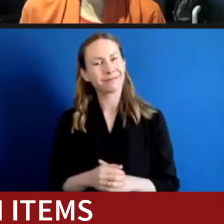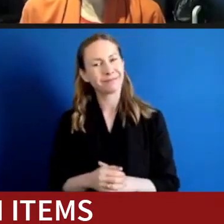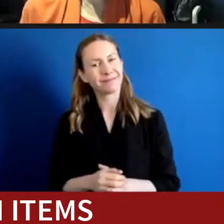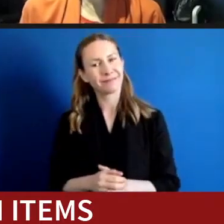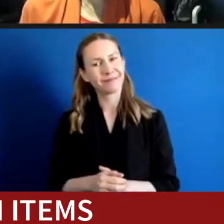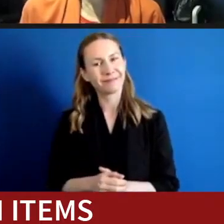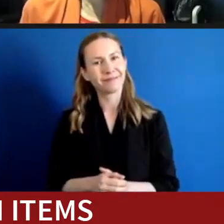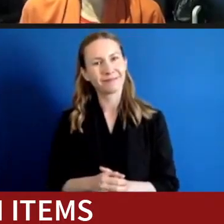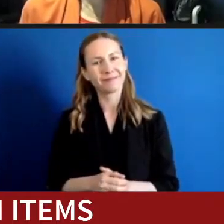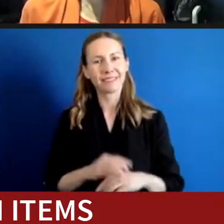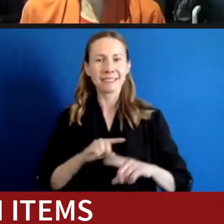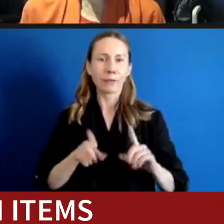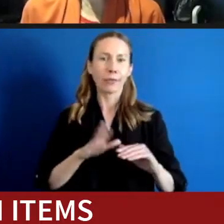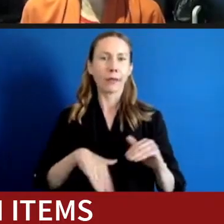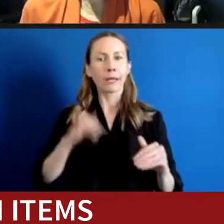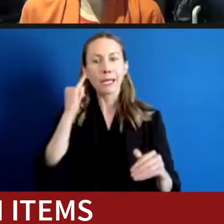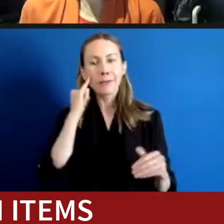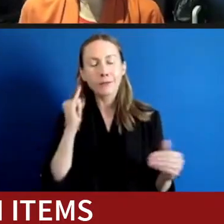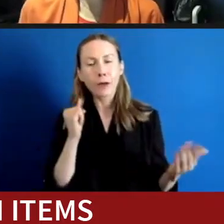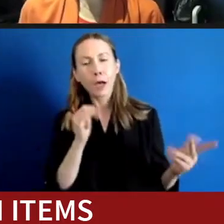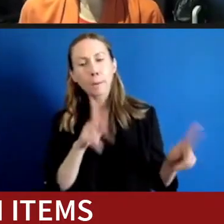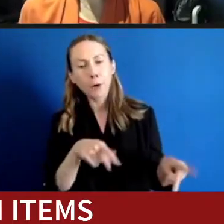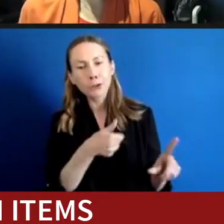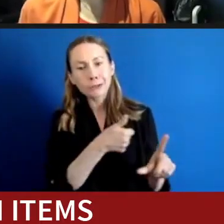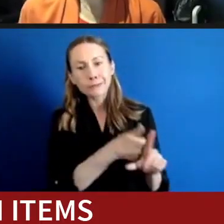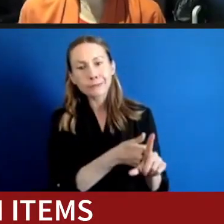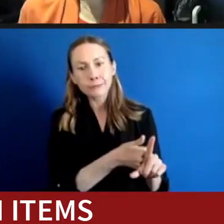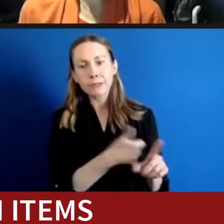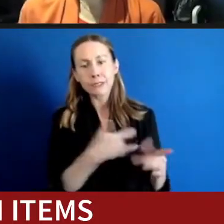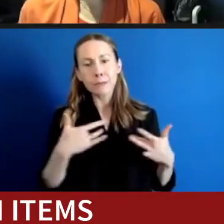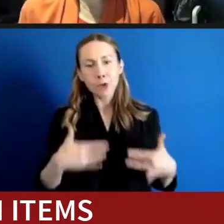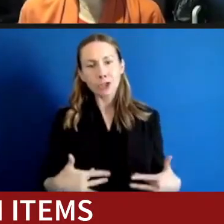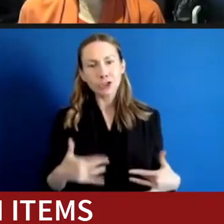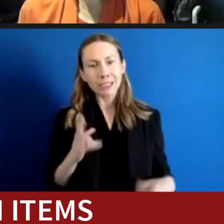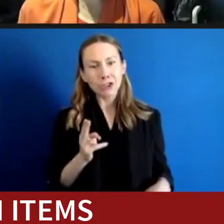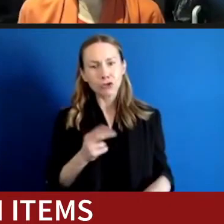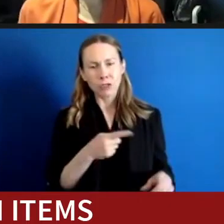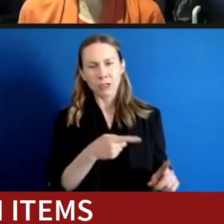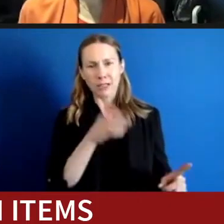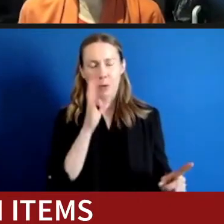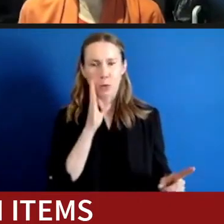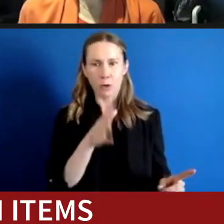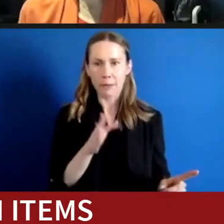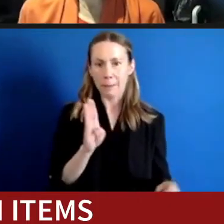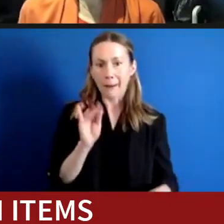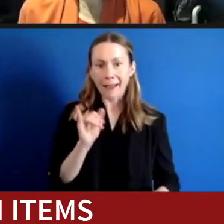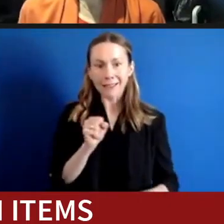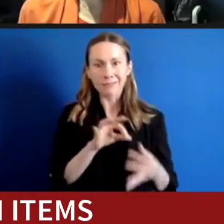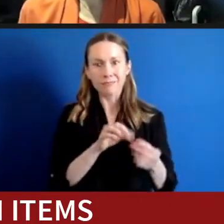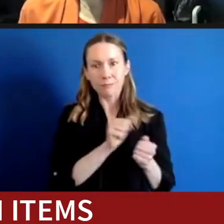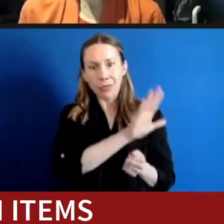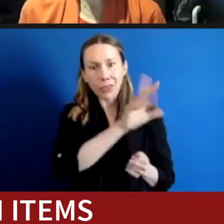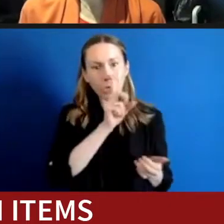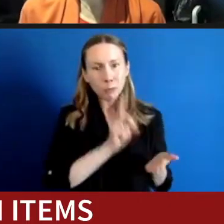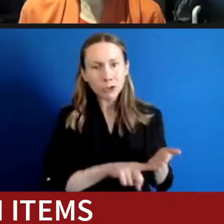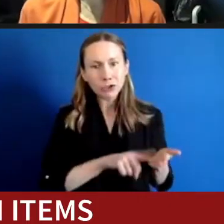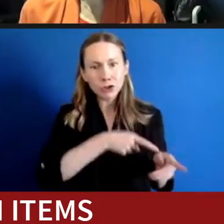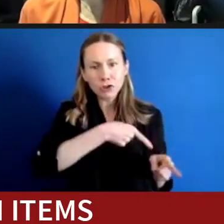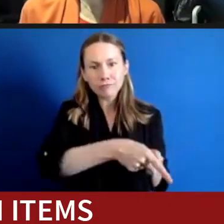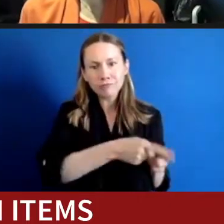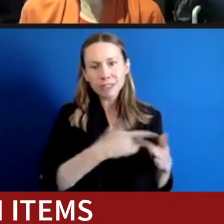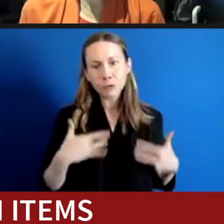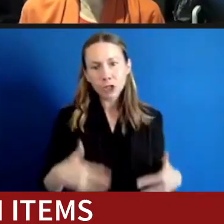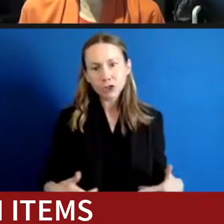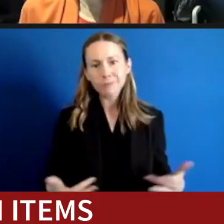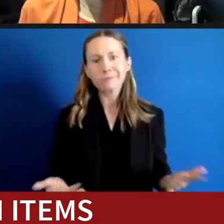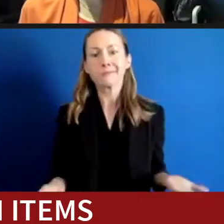say how biased is someone with a history of depression going to be if they want to study depression. And so what